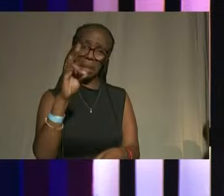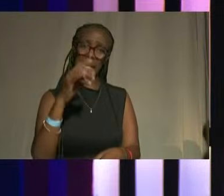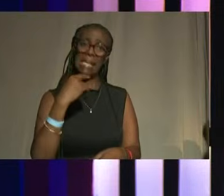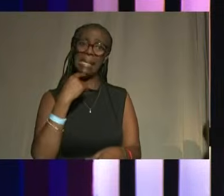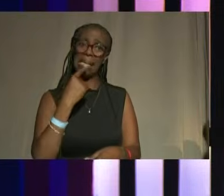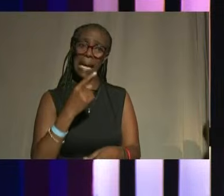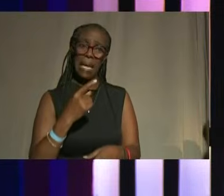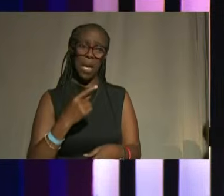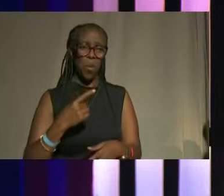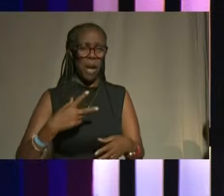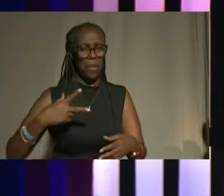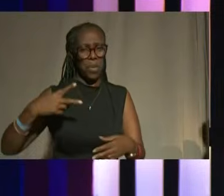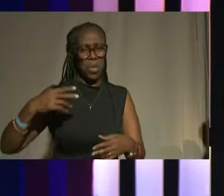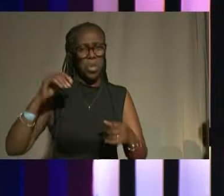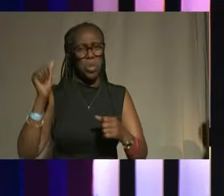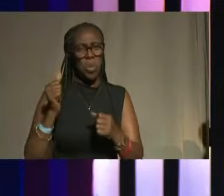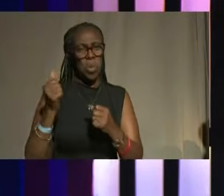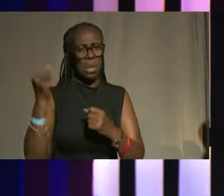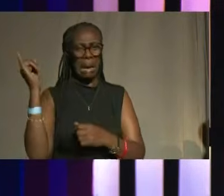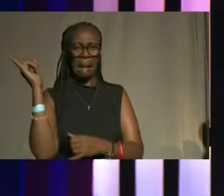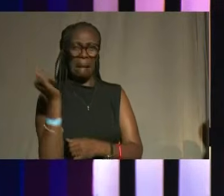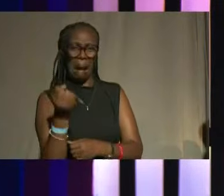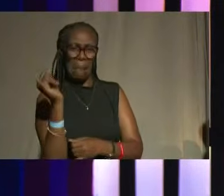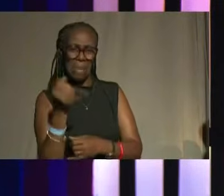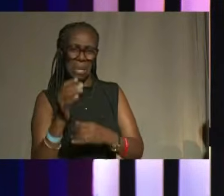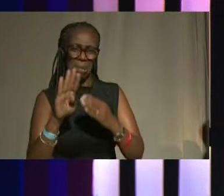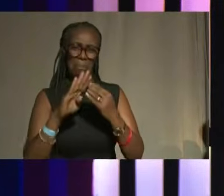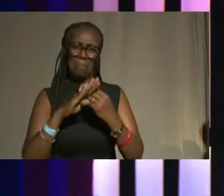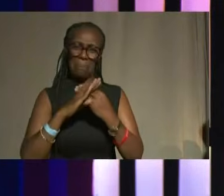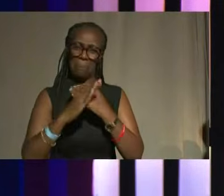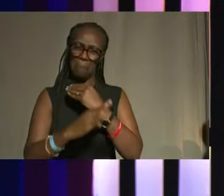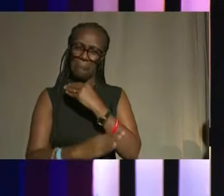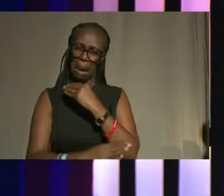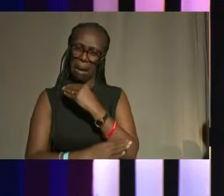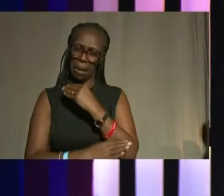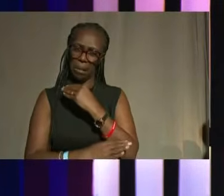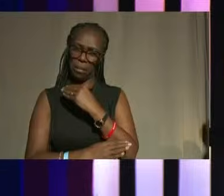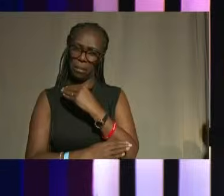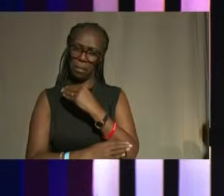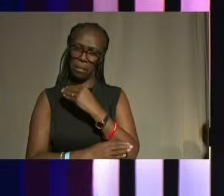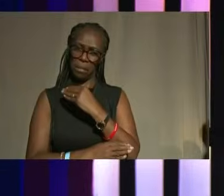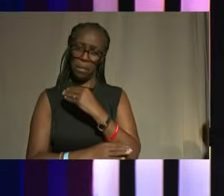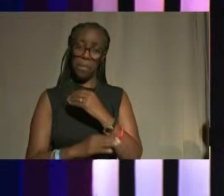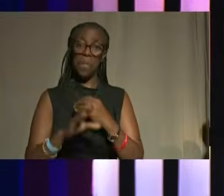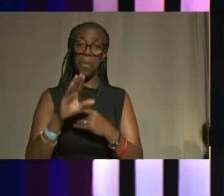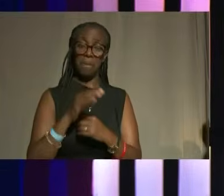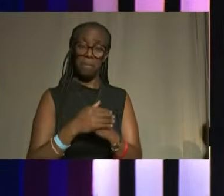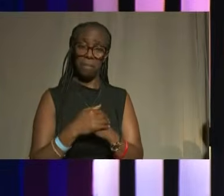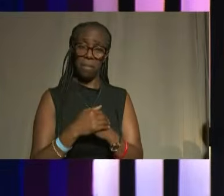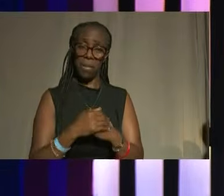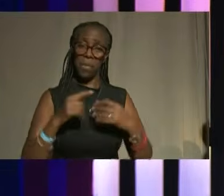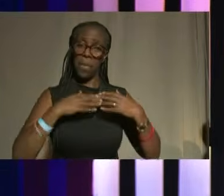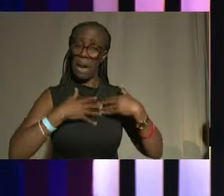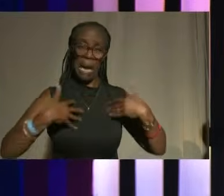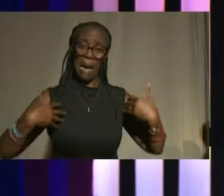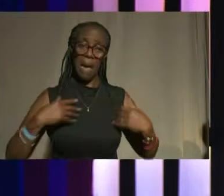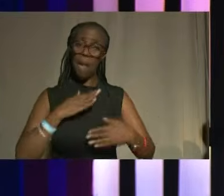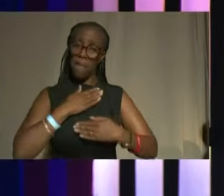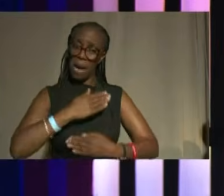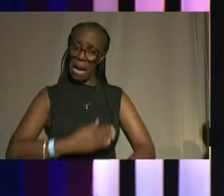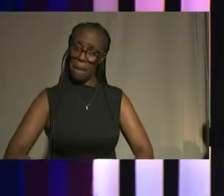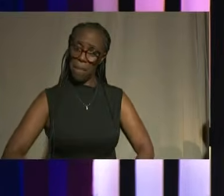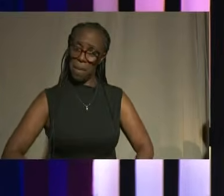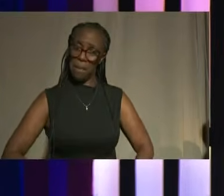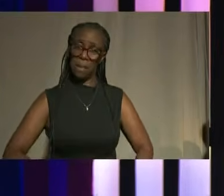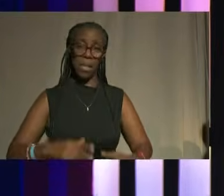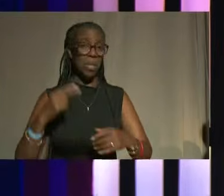of health who spoke about the crisis in the system. So we have come a long way, and we started from a very low base. It is incorrect